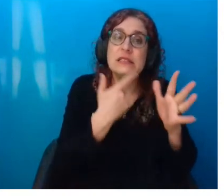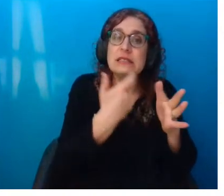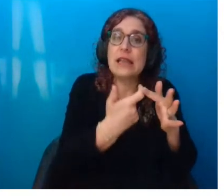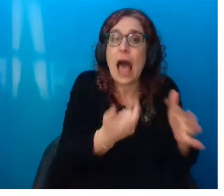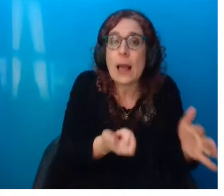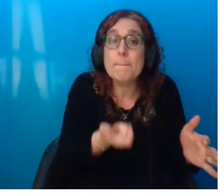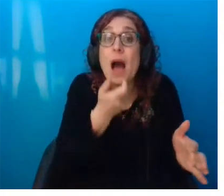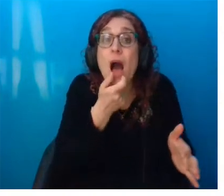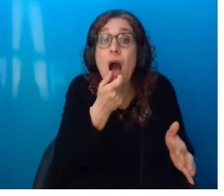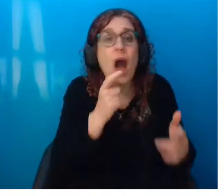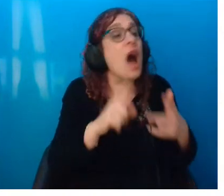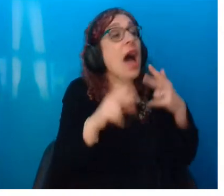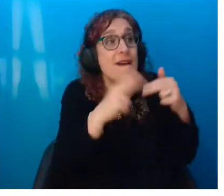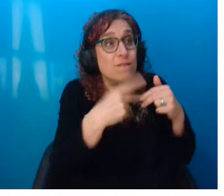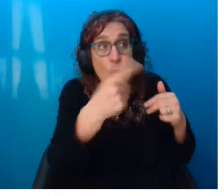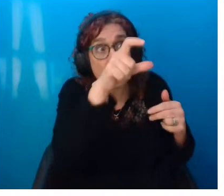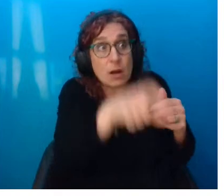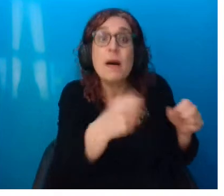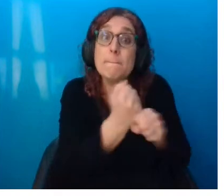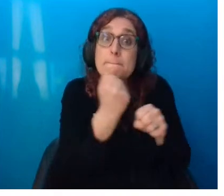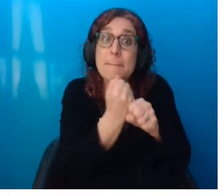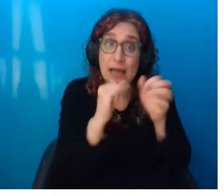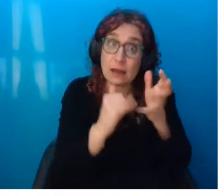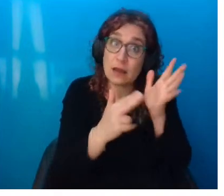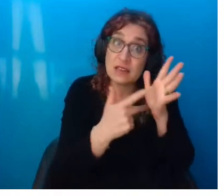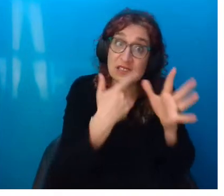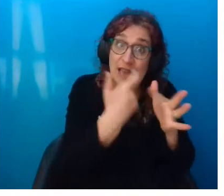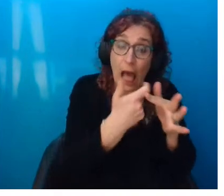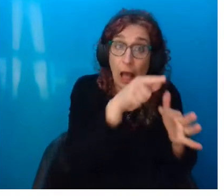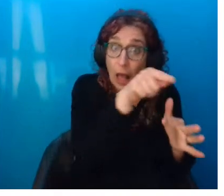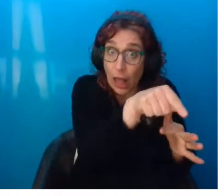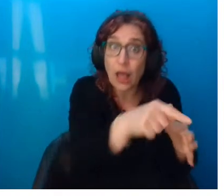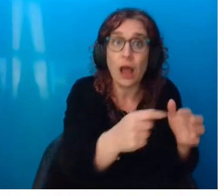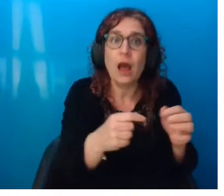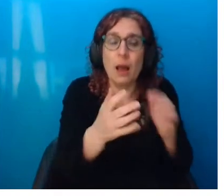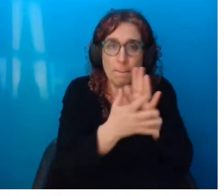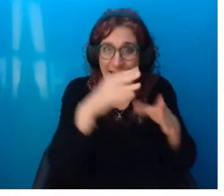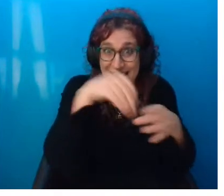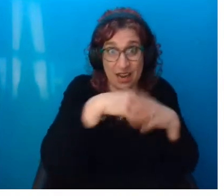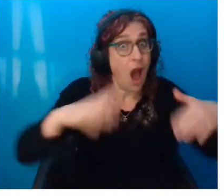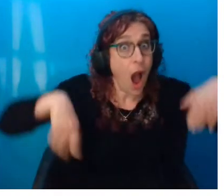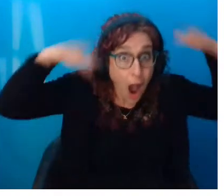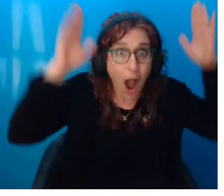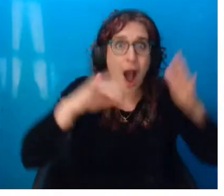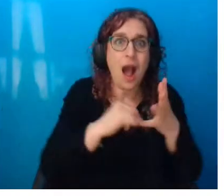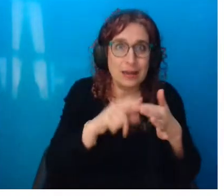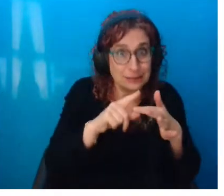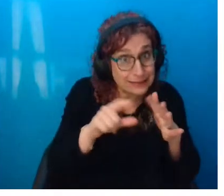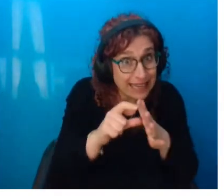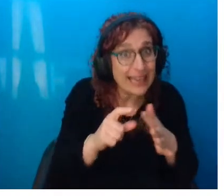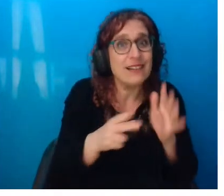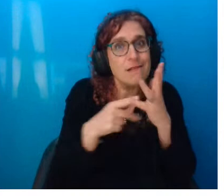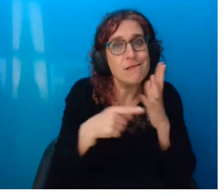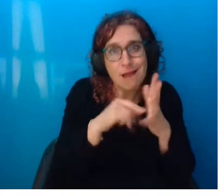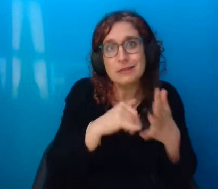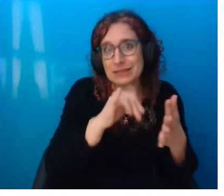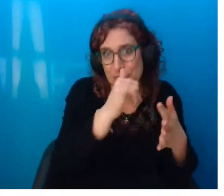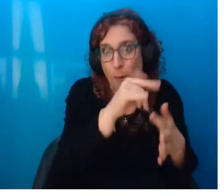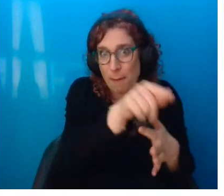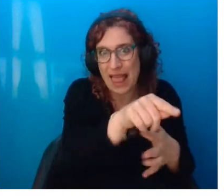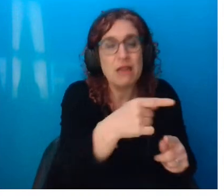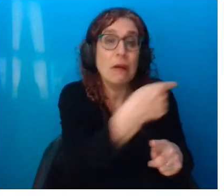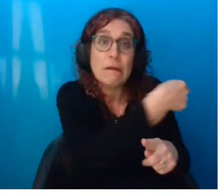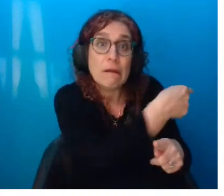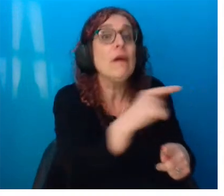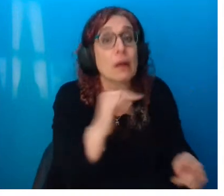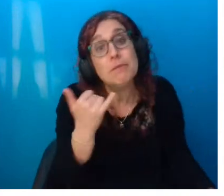making snack bars where you've got nuts and seeds flying around everywhere, contamination is much more likely. In general, my personal